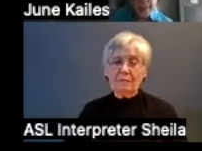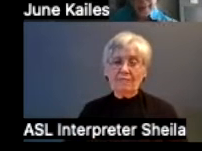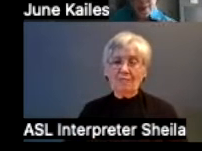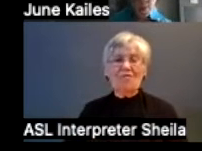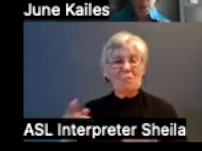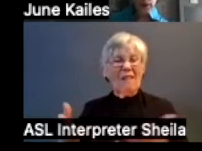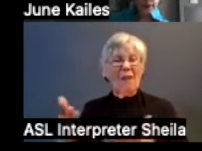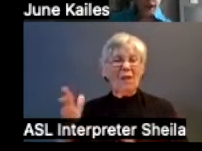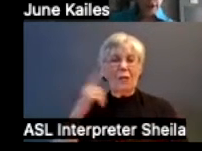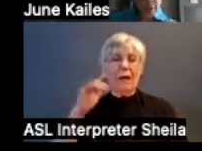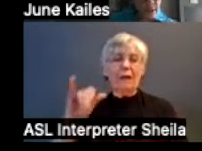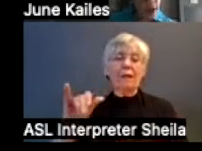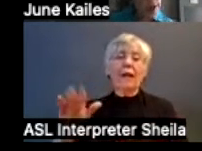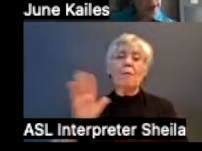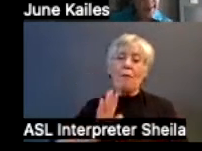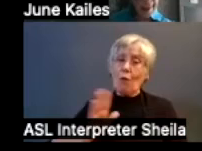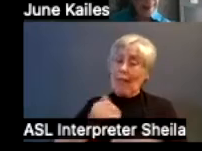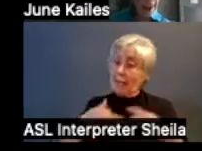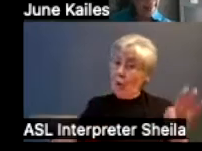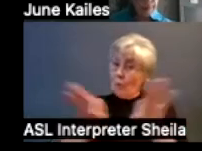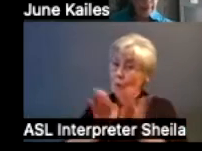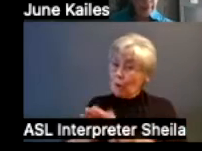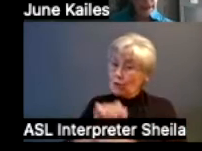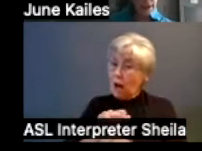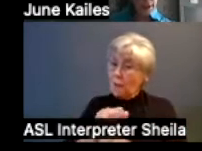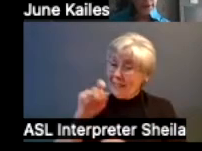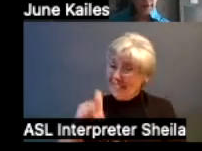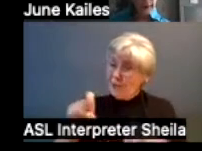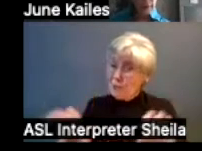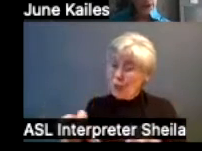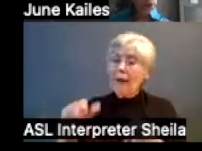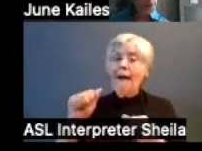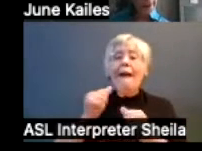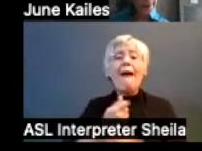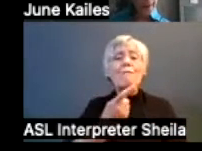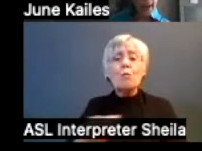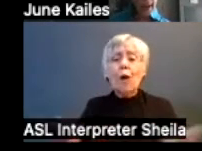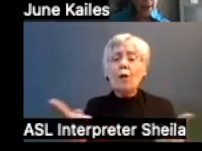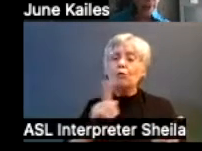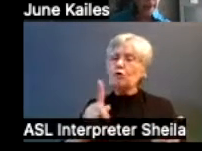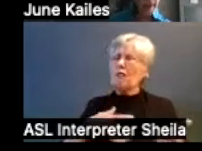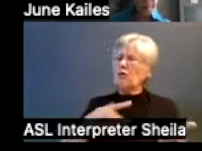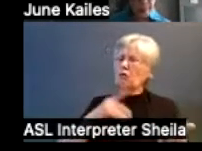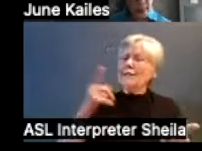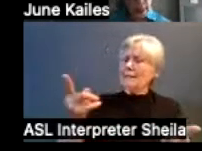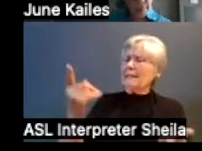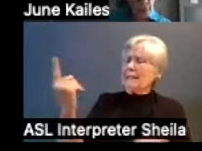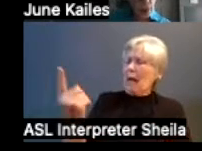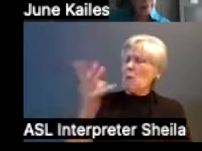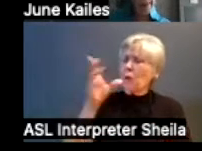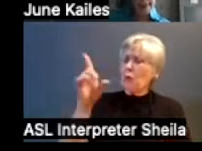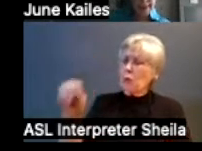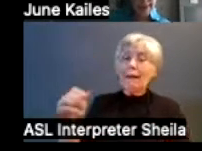There was an important job to be done, and everybody was sure somebody would do it. Anybody could have done it,